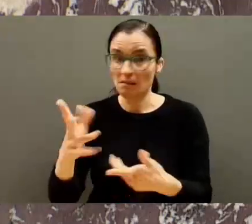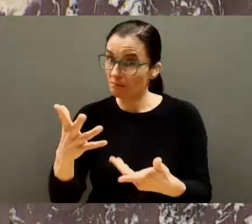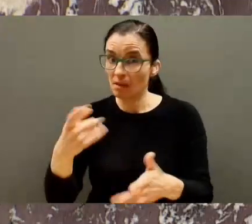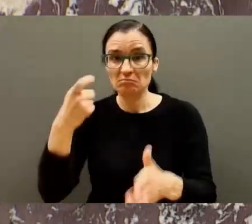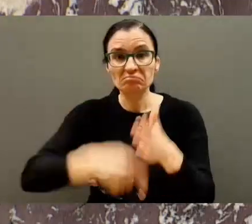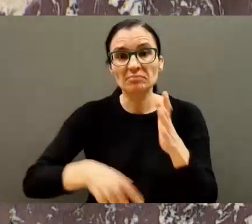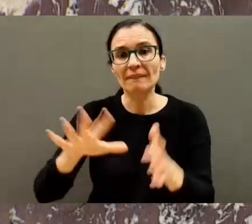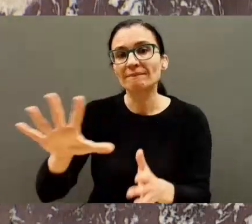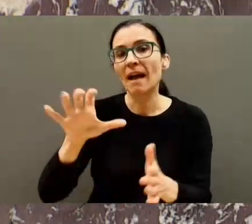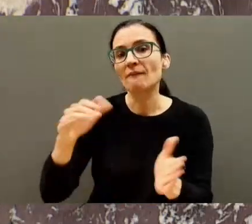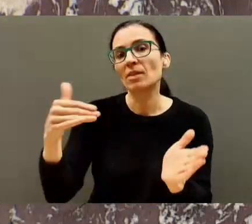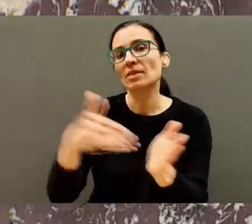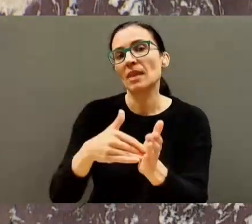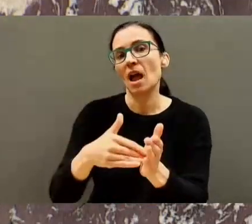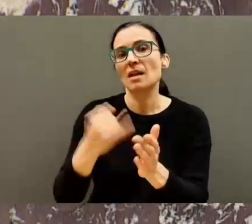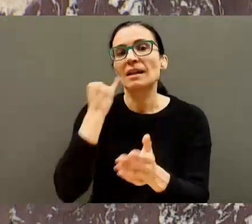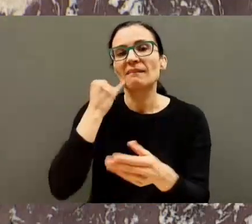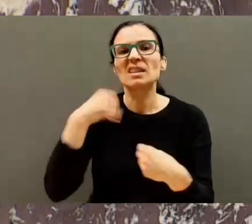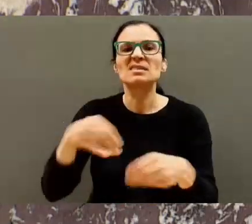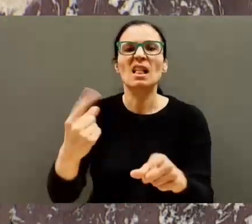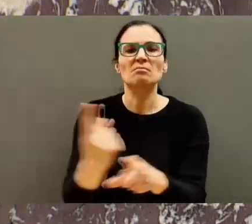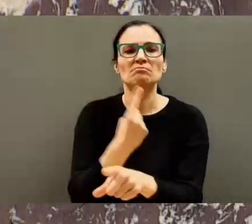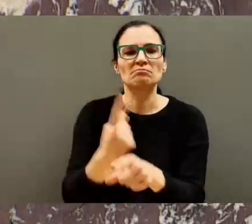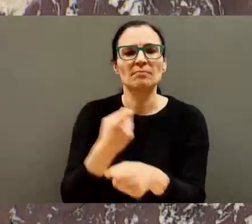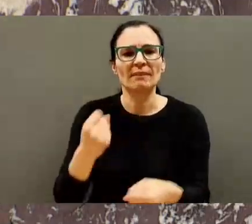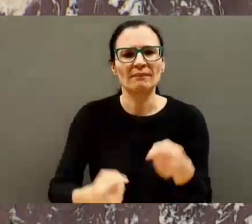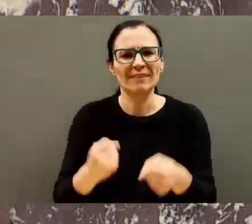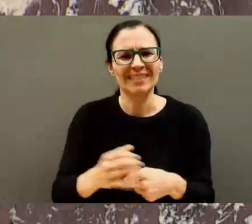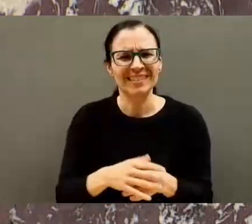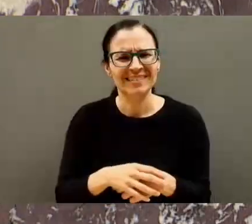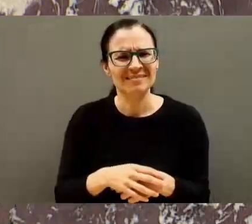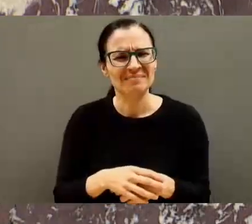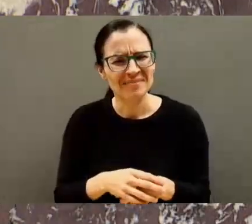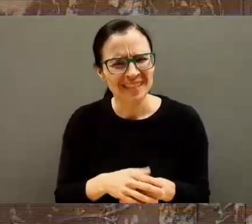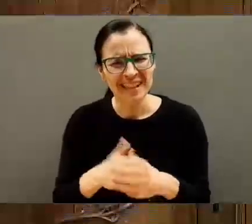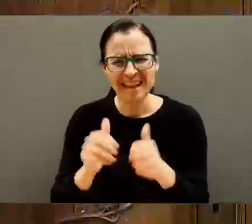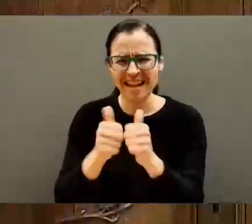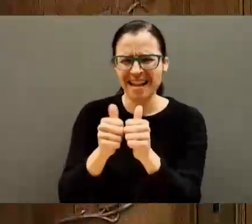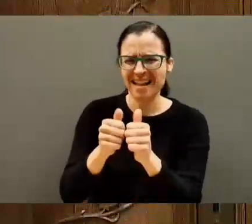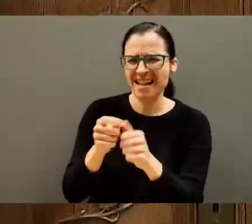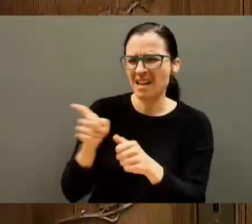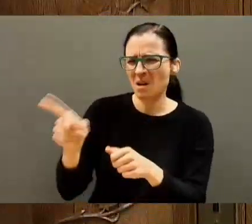zero-emission vehicle mandate before people are priced out of transportation?